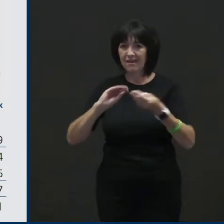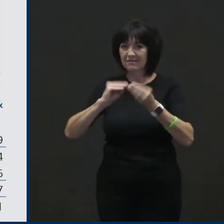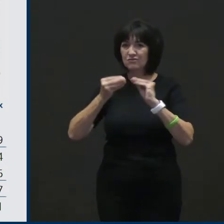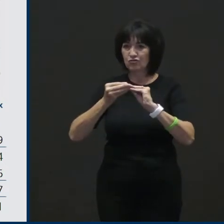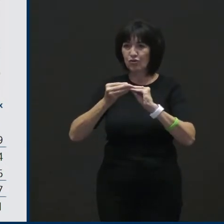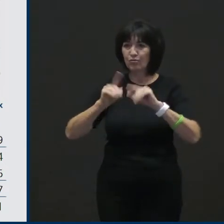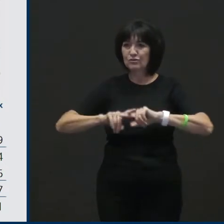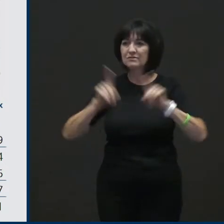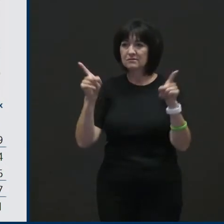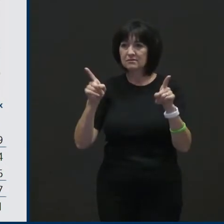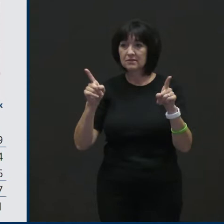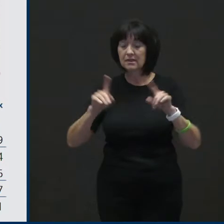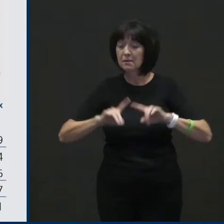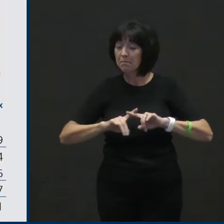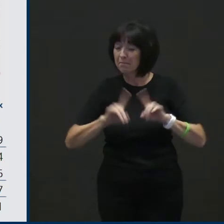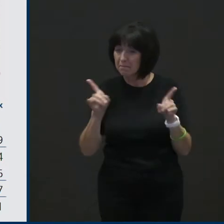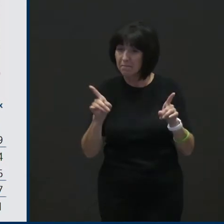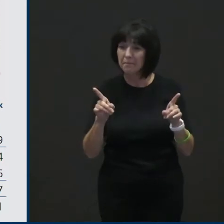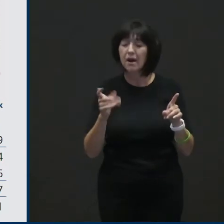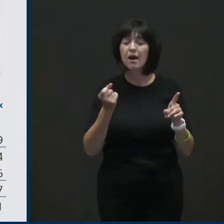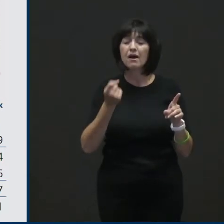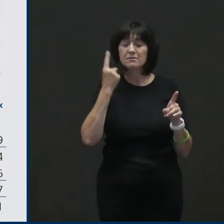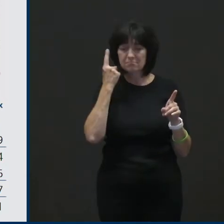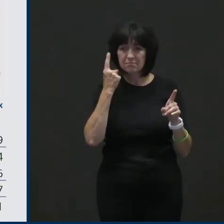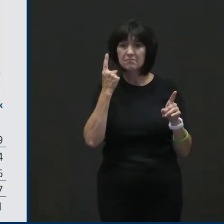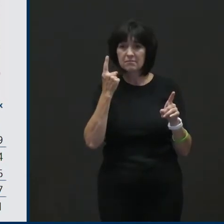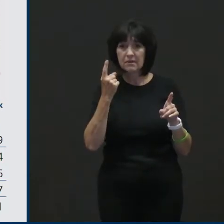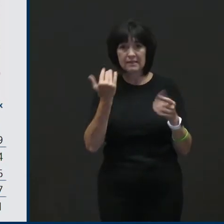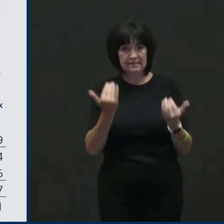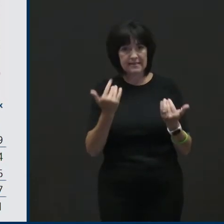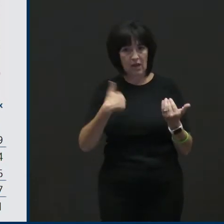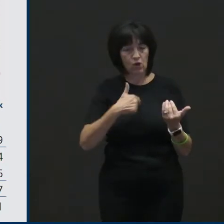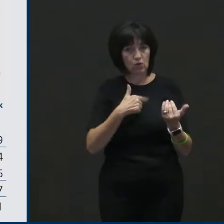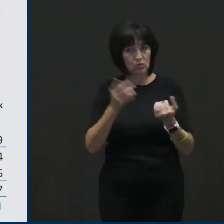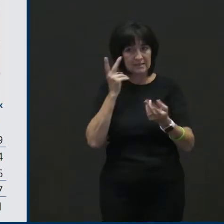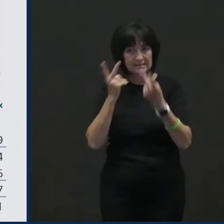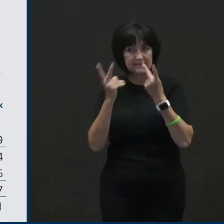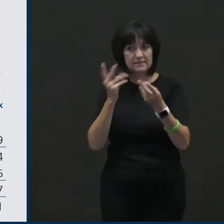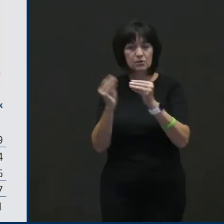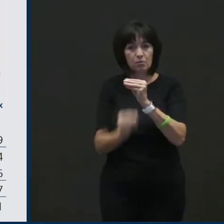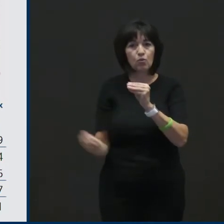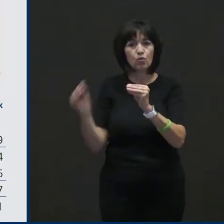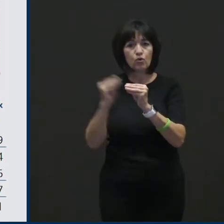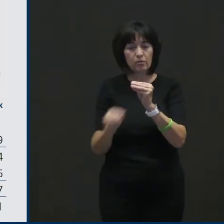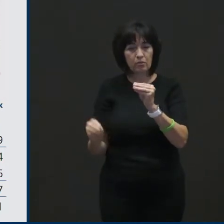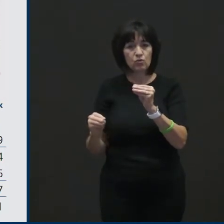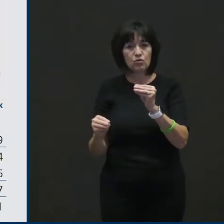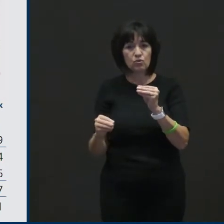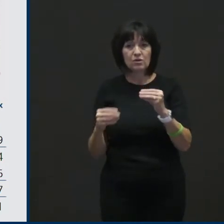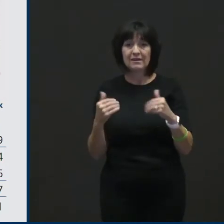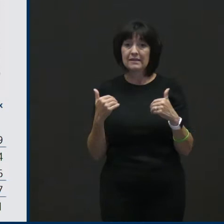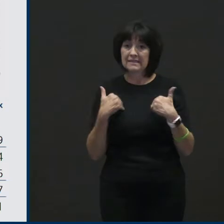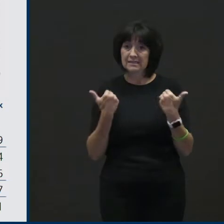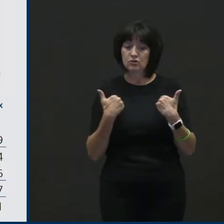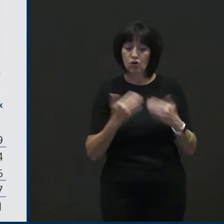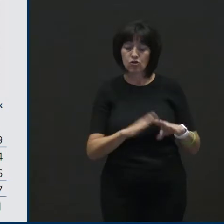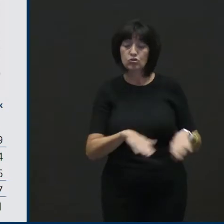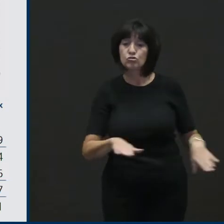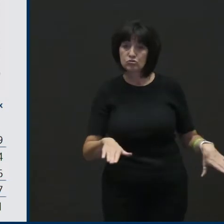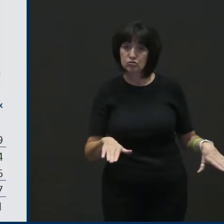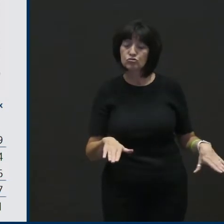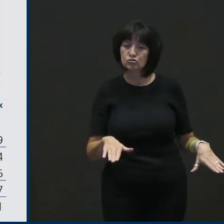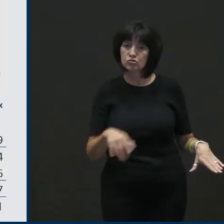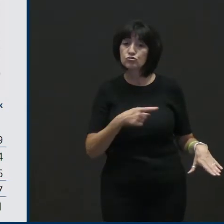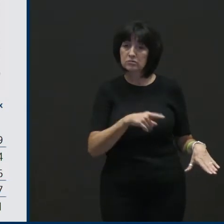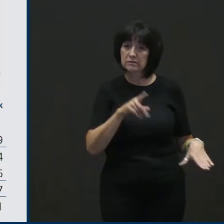groups. However, we've seen more and more in different locations where younger kids are susceptible. There was one example